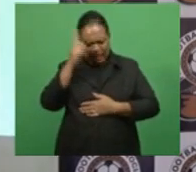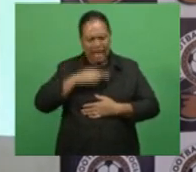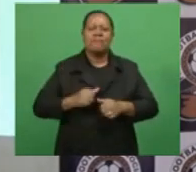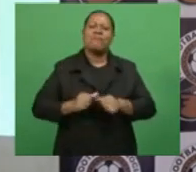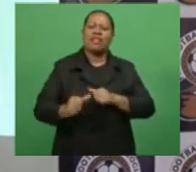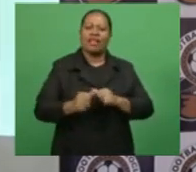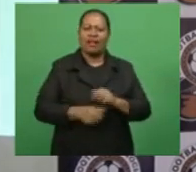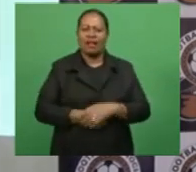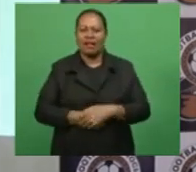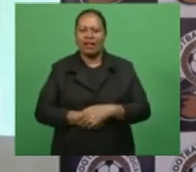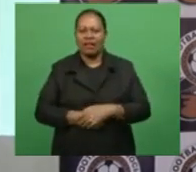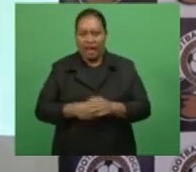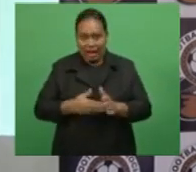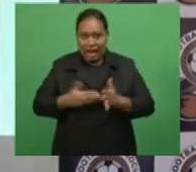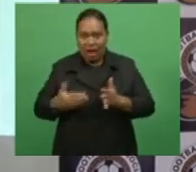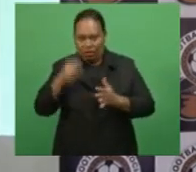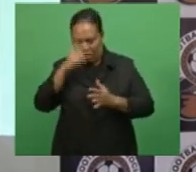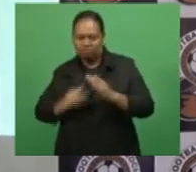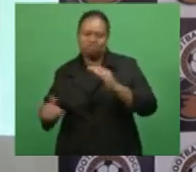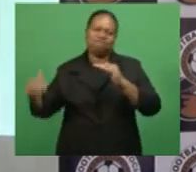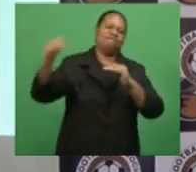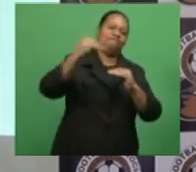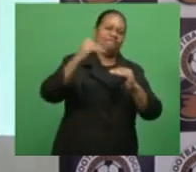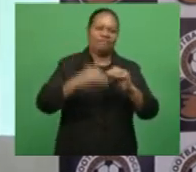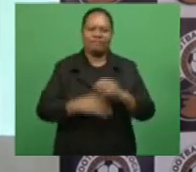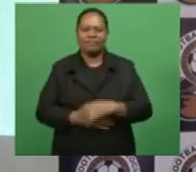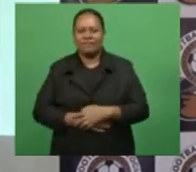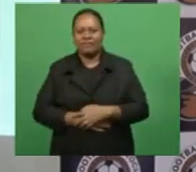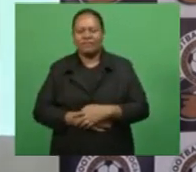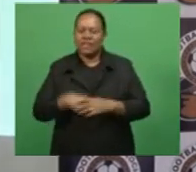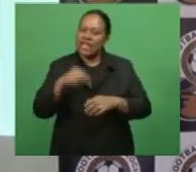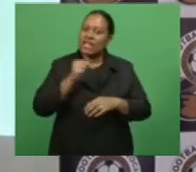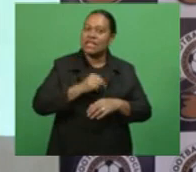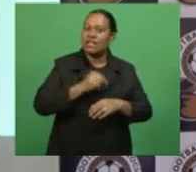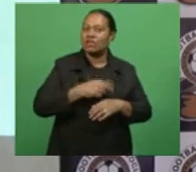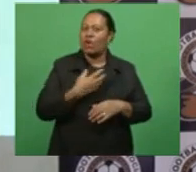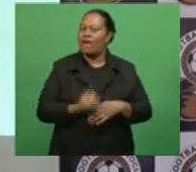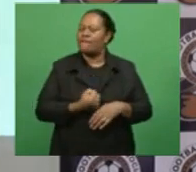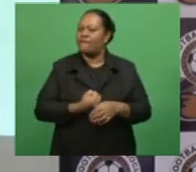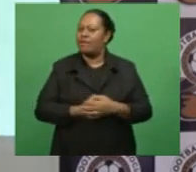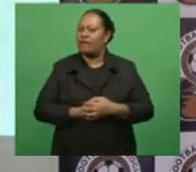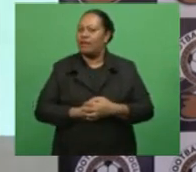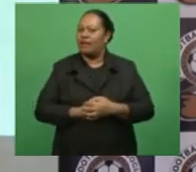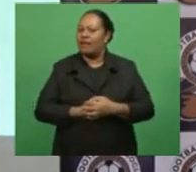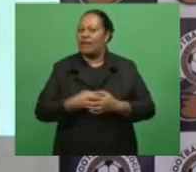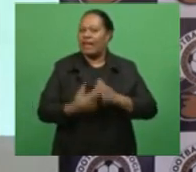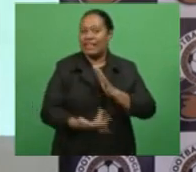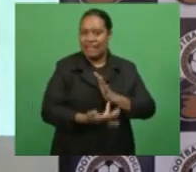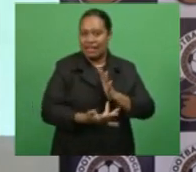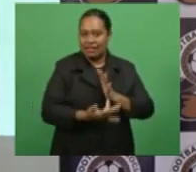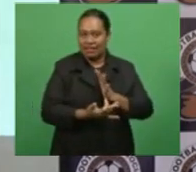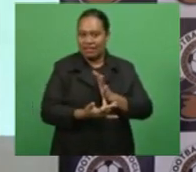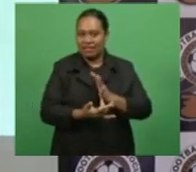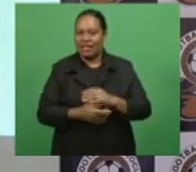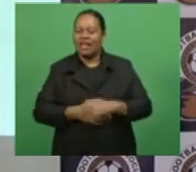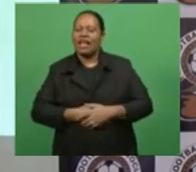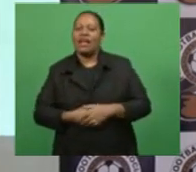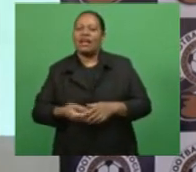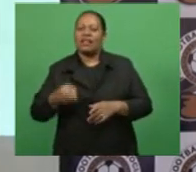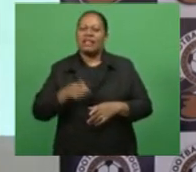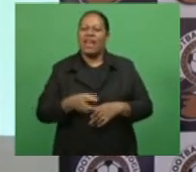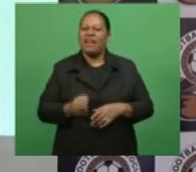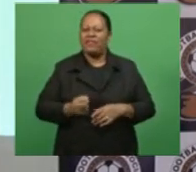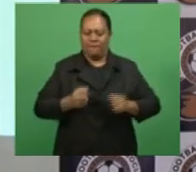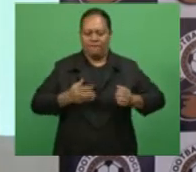better than they are now at the moment. They need to have some tactical inputs, but they also need to have